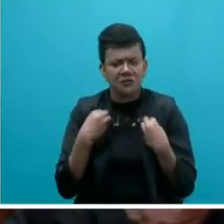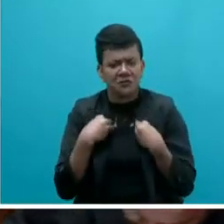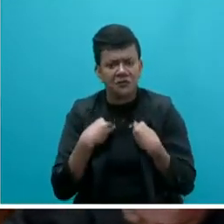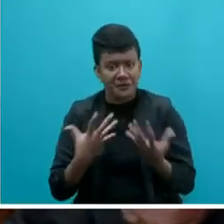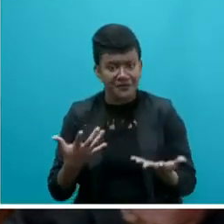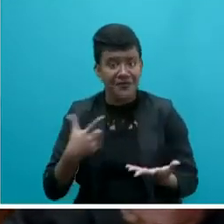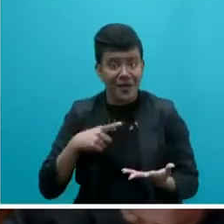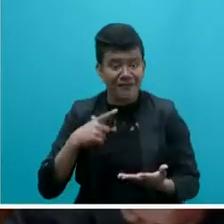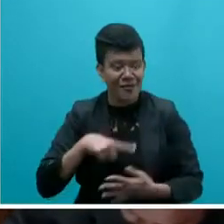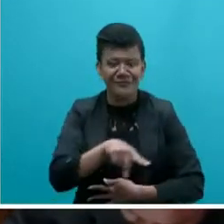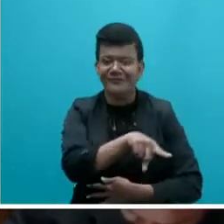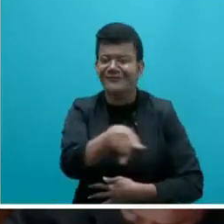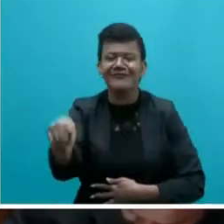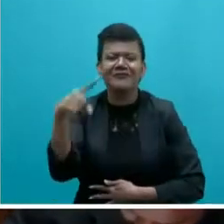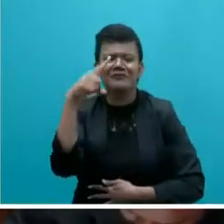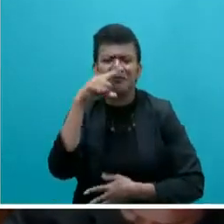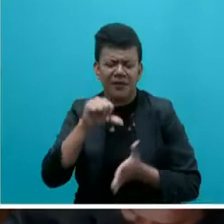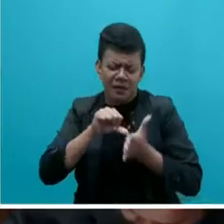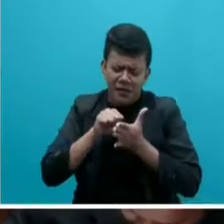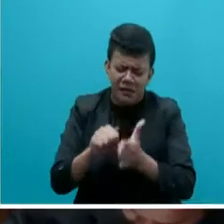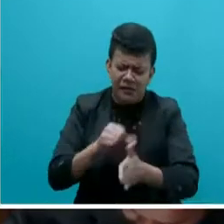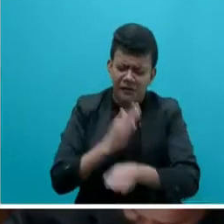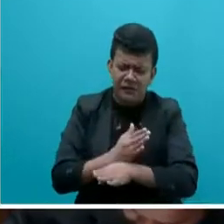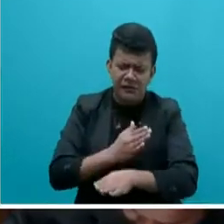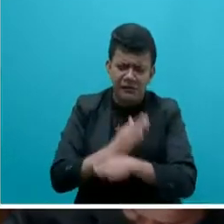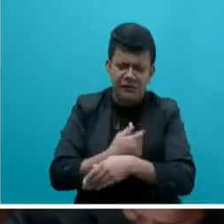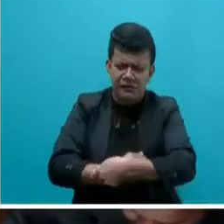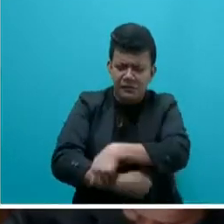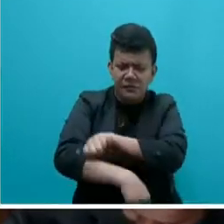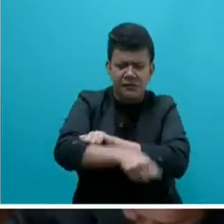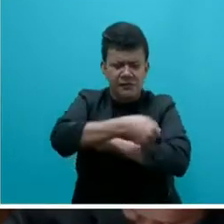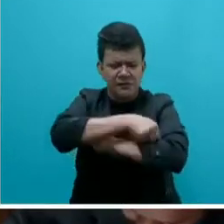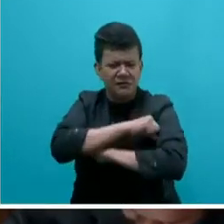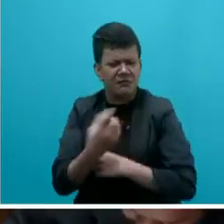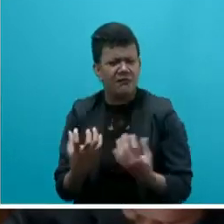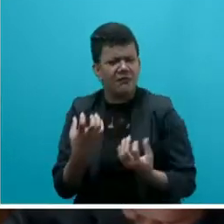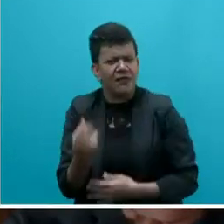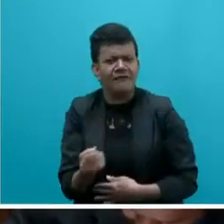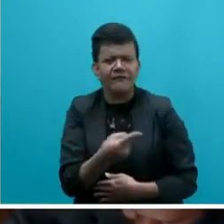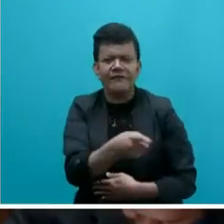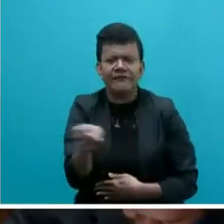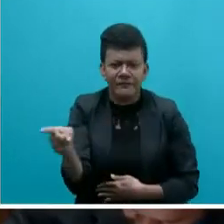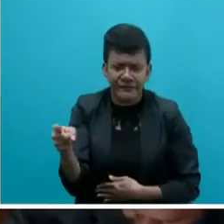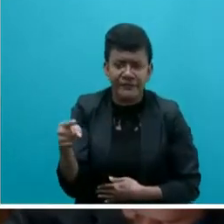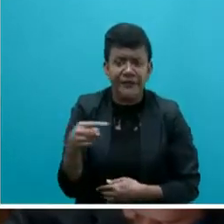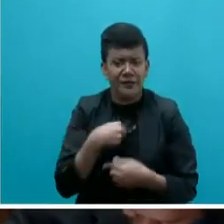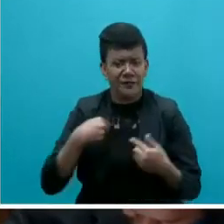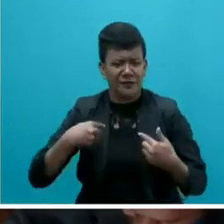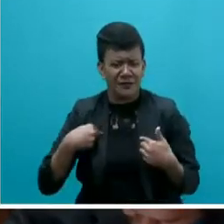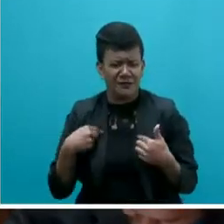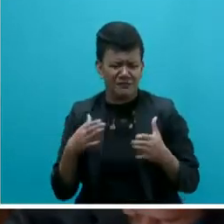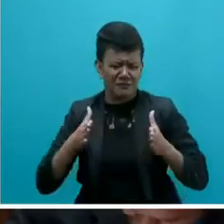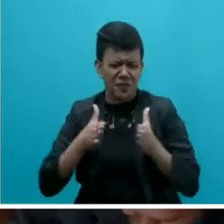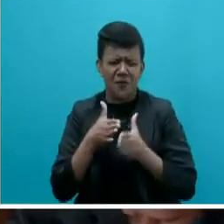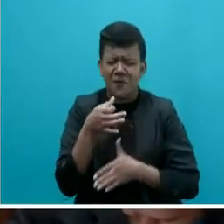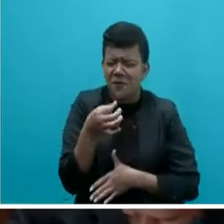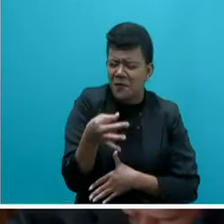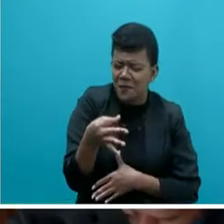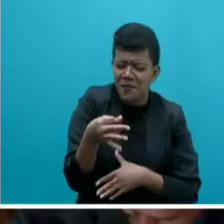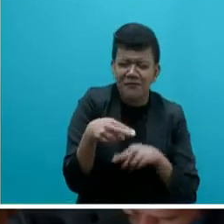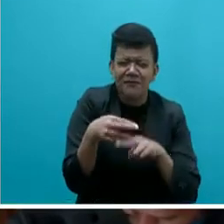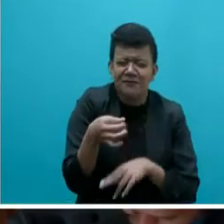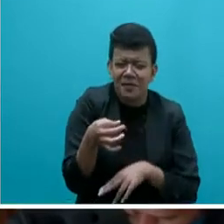Honourable Speaker said, we are a small island developing state and like other states, we have our own challenges.